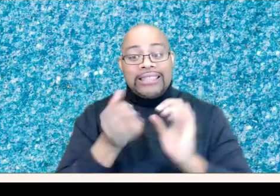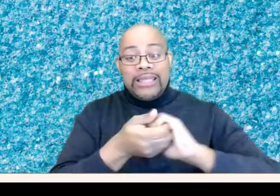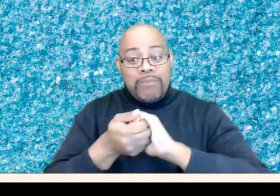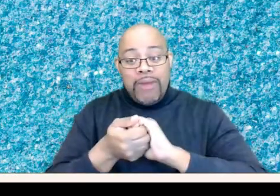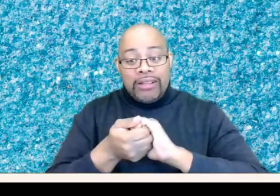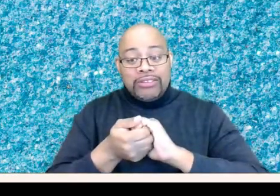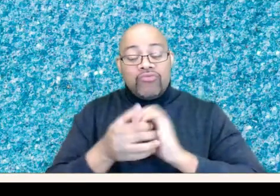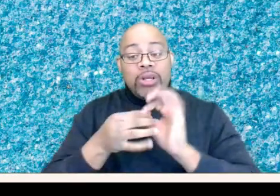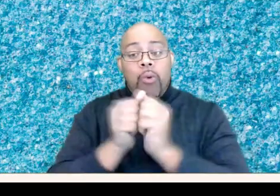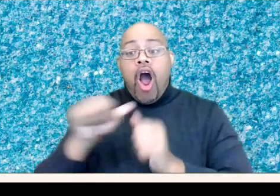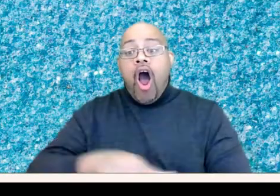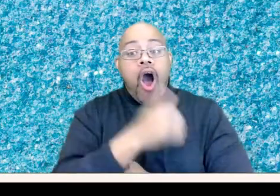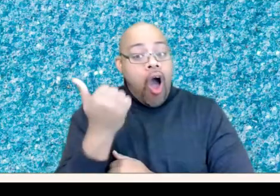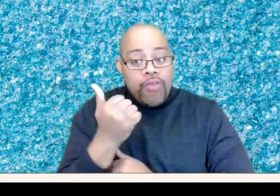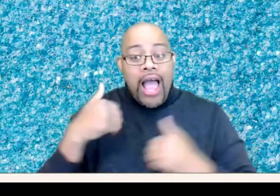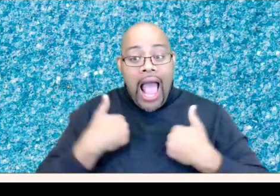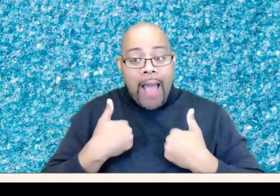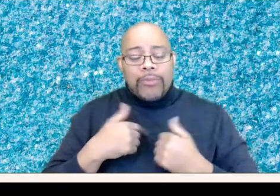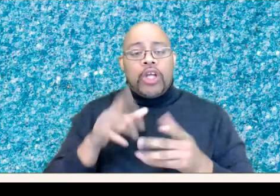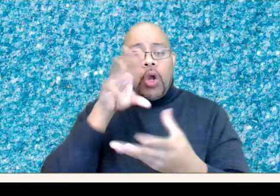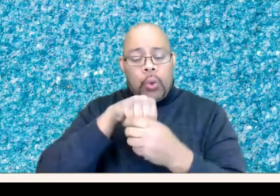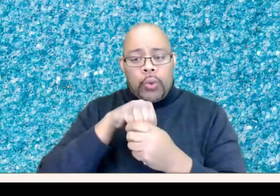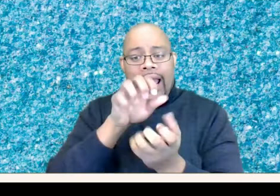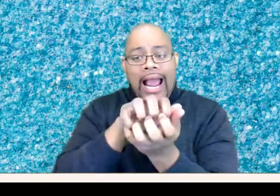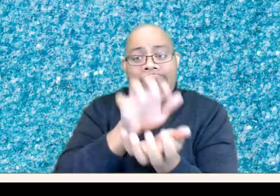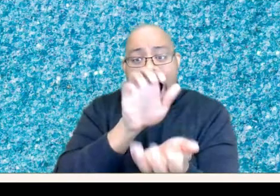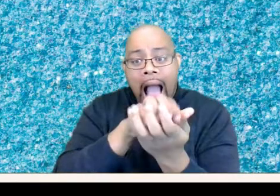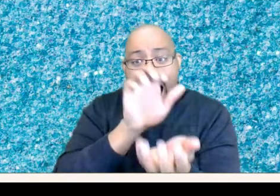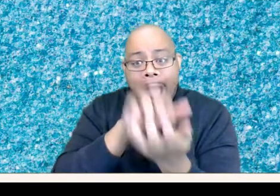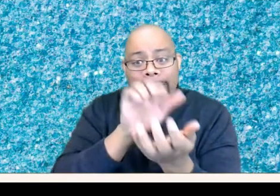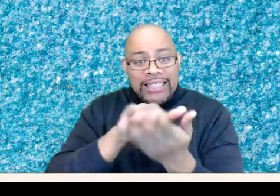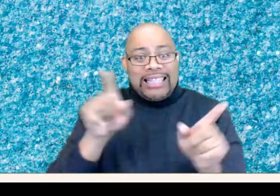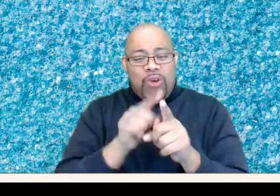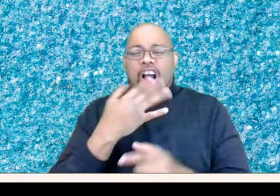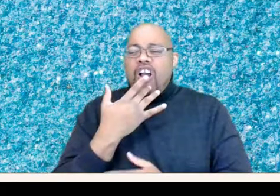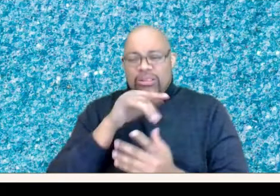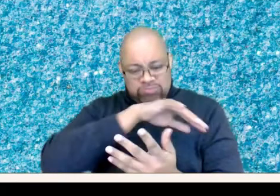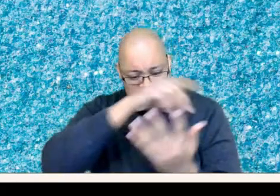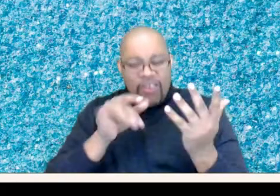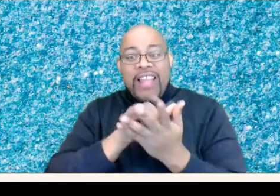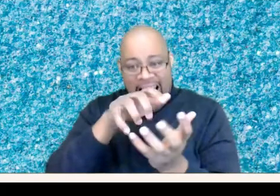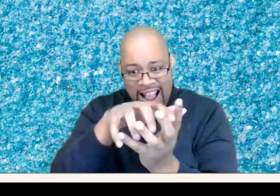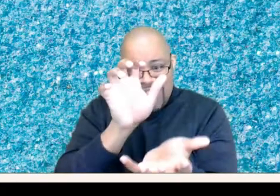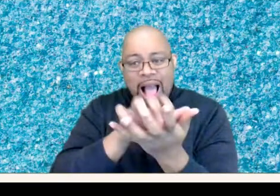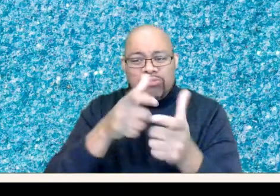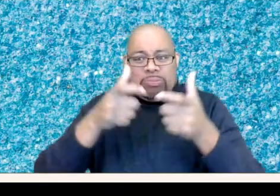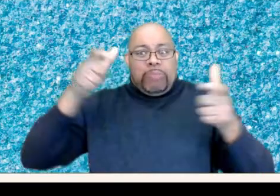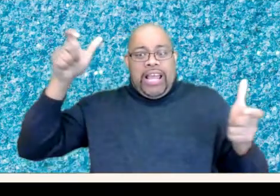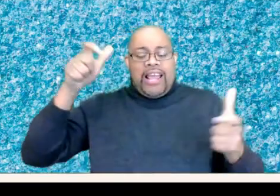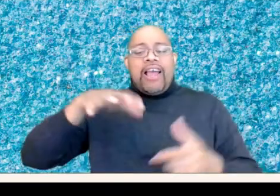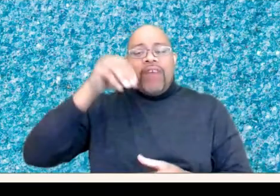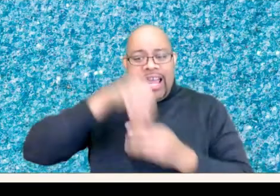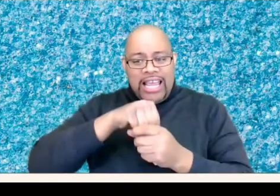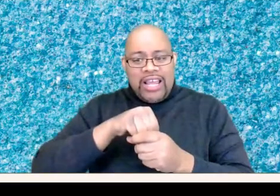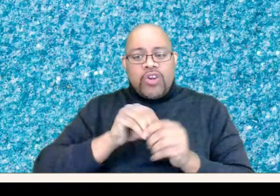with other phyla, including mollusca, which in this case are the vibrant and beautiful giant clams found in